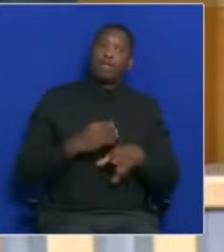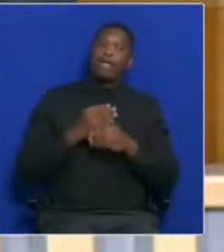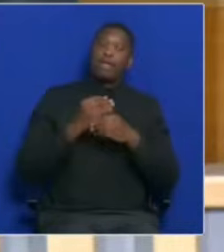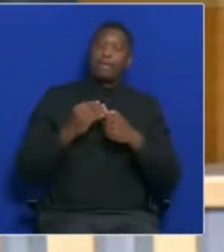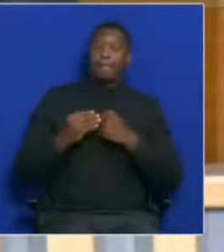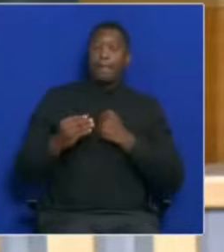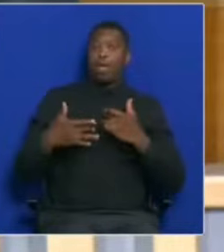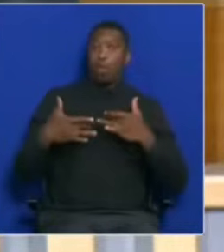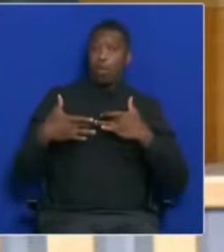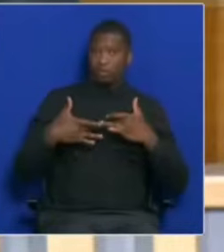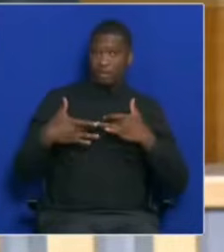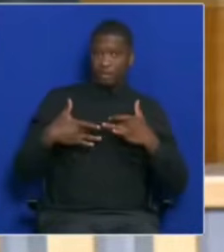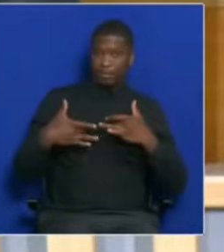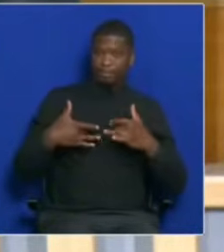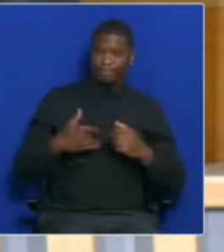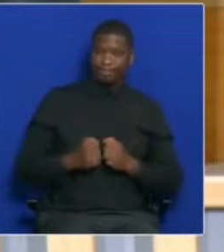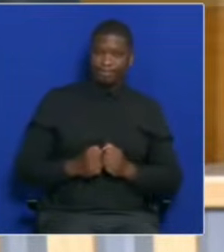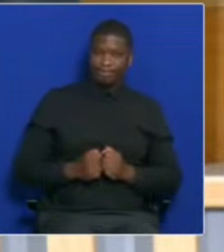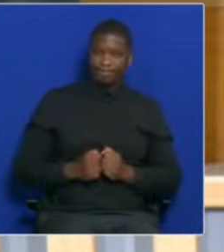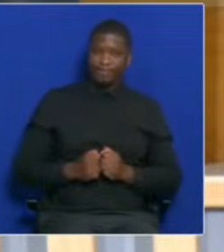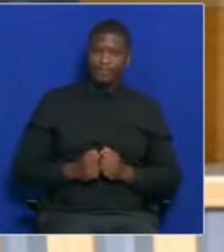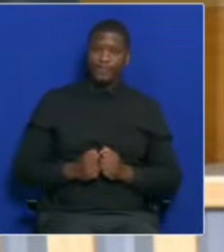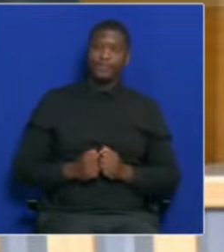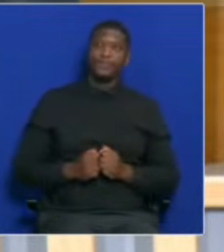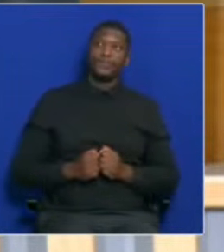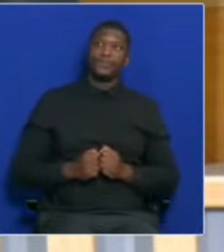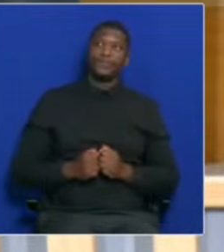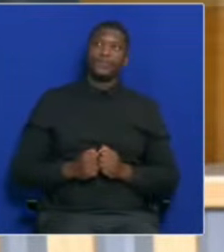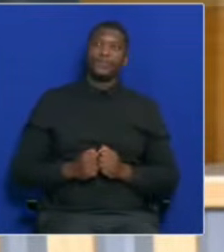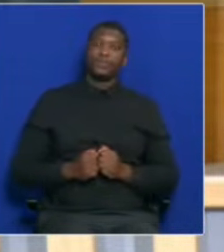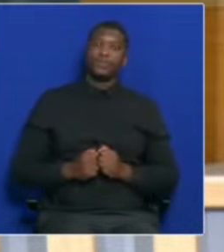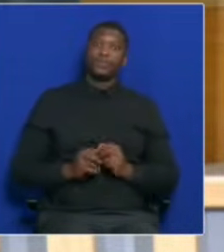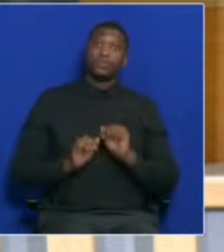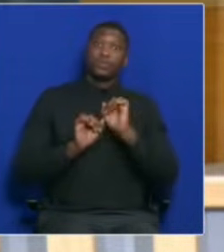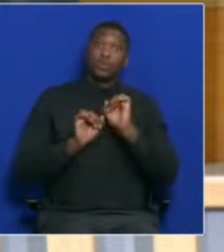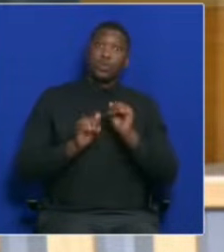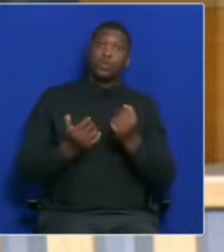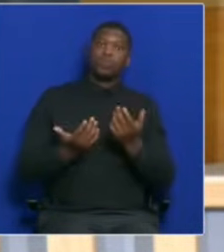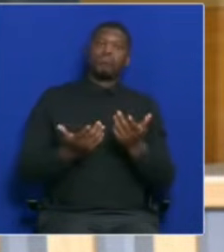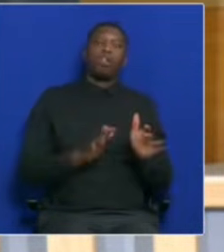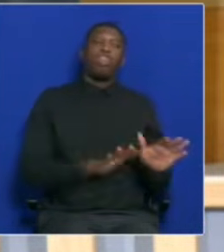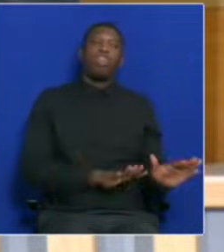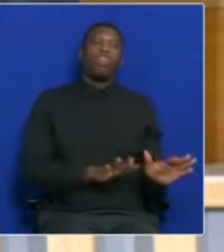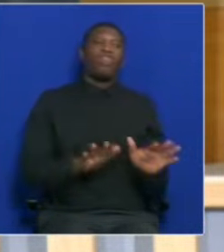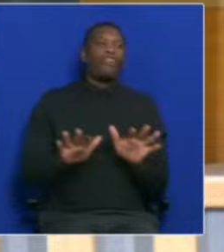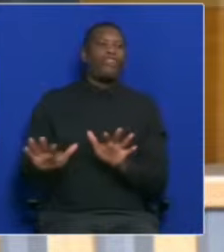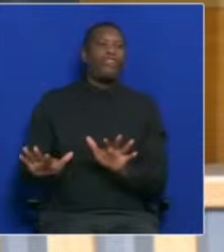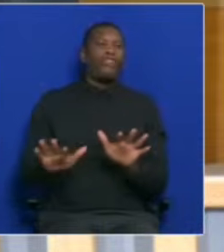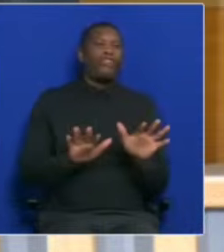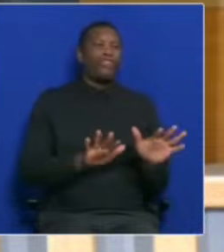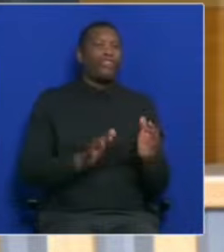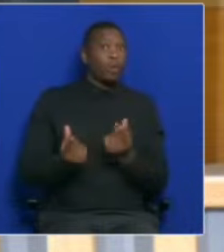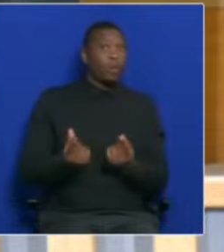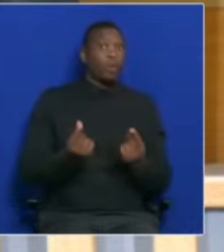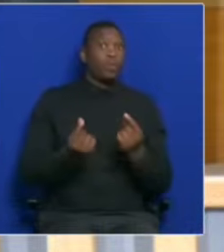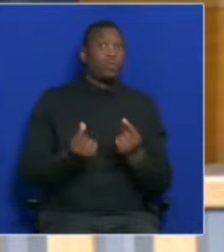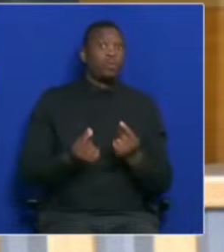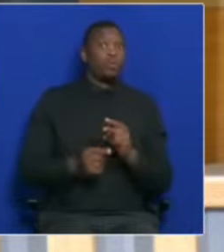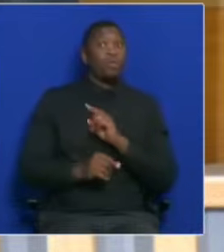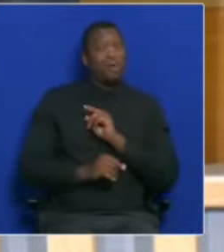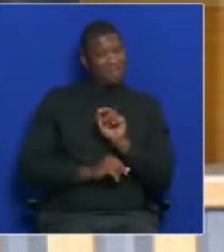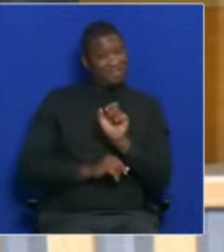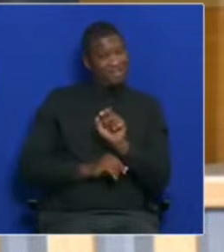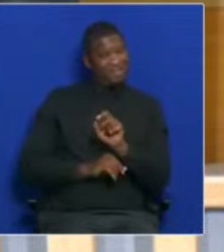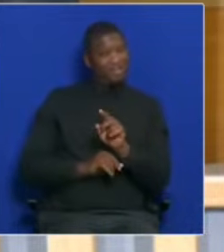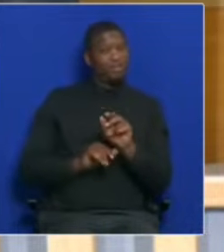that you became complicit to an investigation